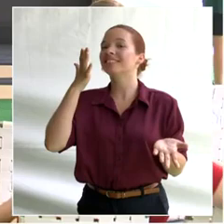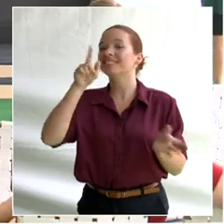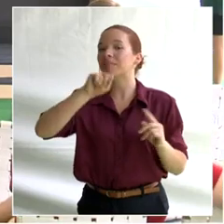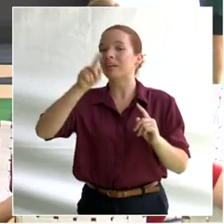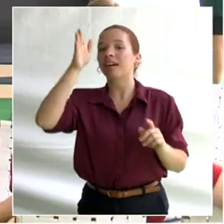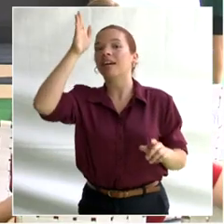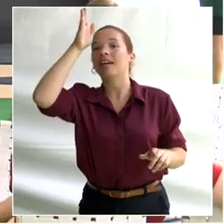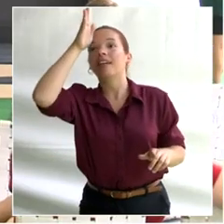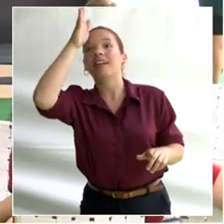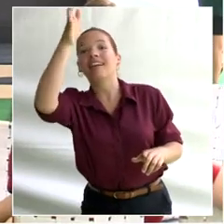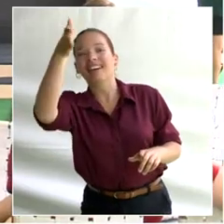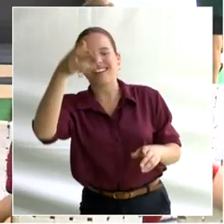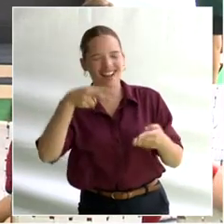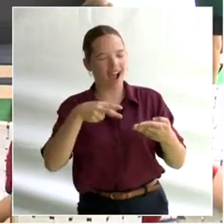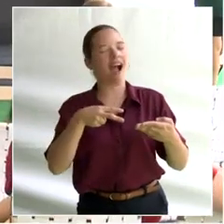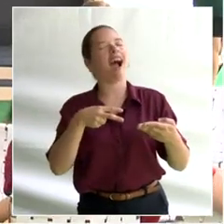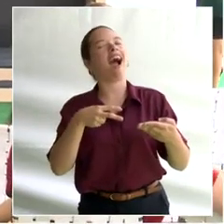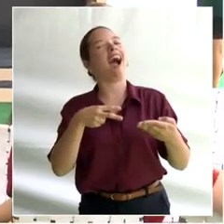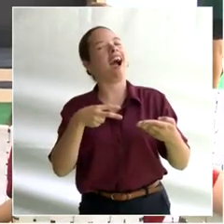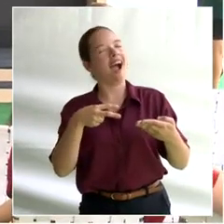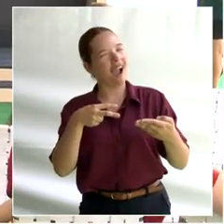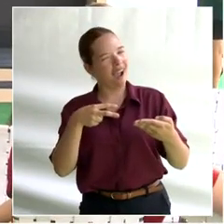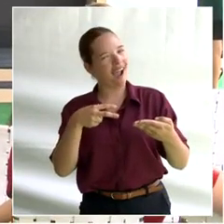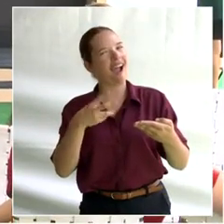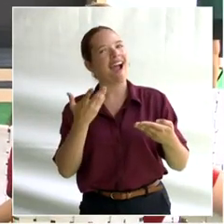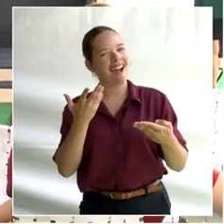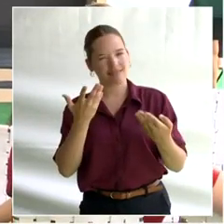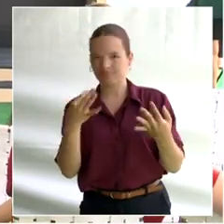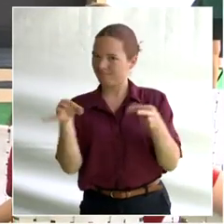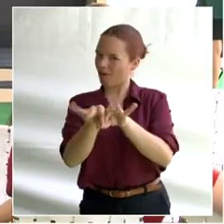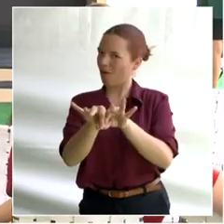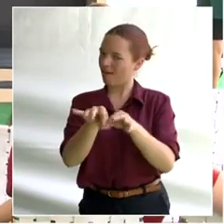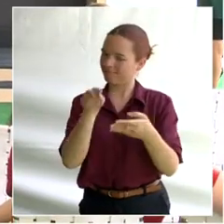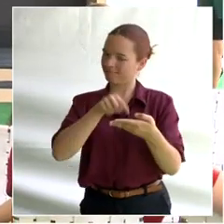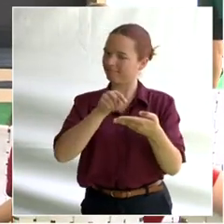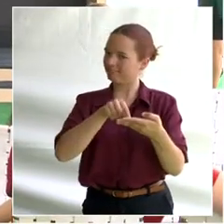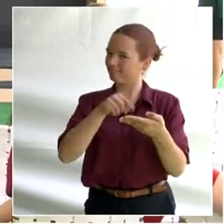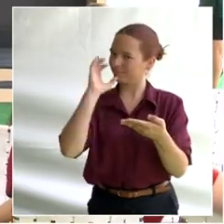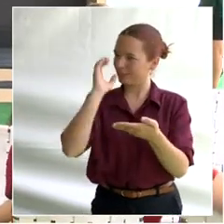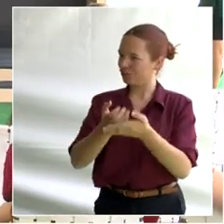Thanks for your patience, everybody, while we're waiting to get this resolved. We appreciate it.